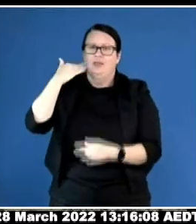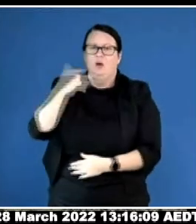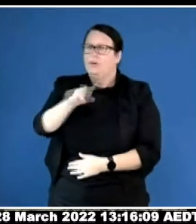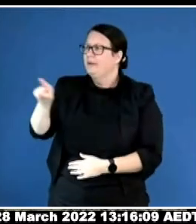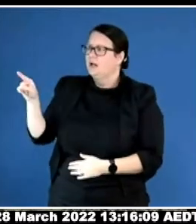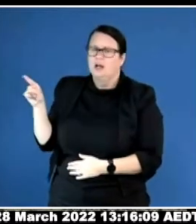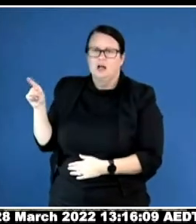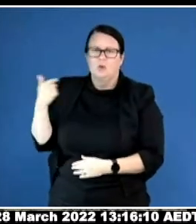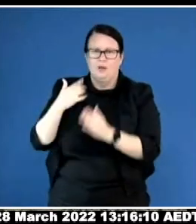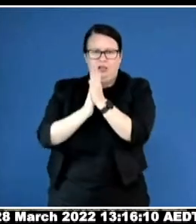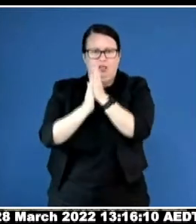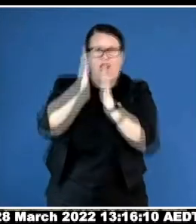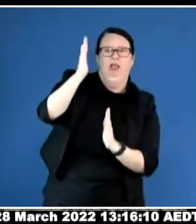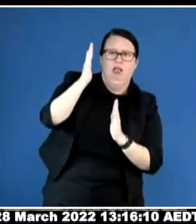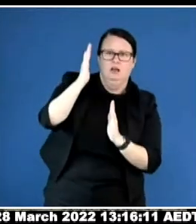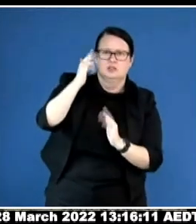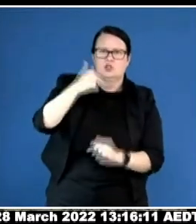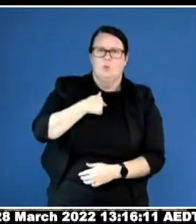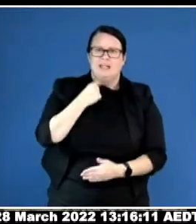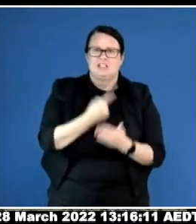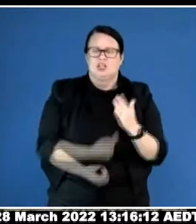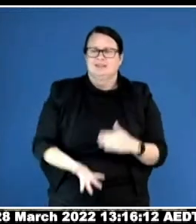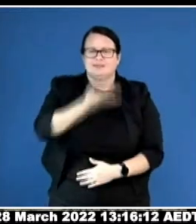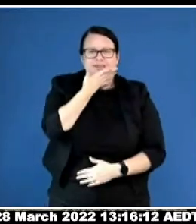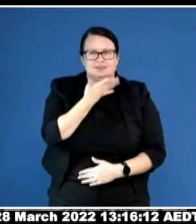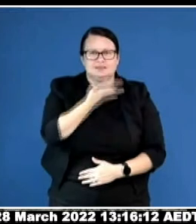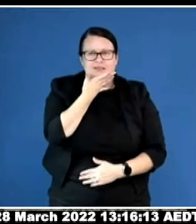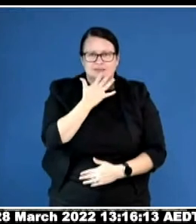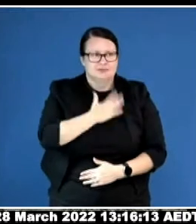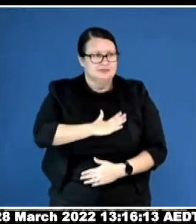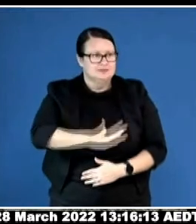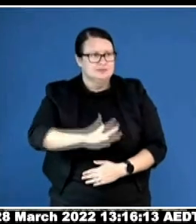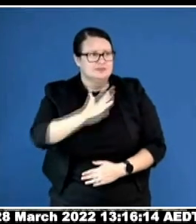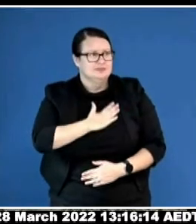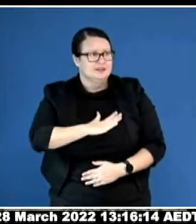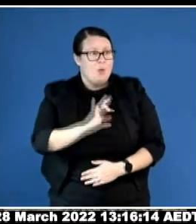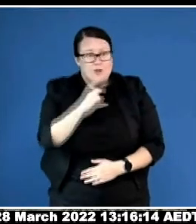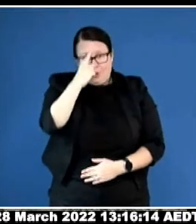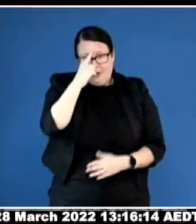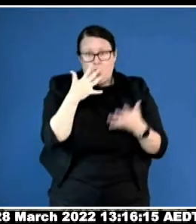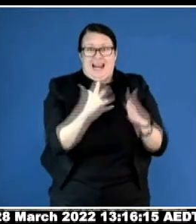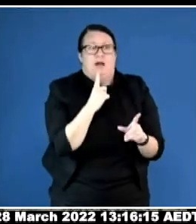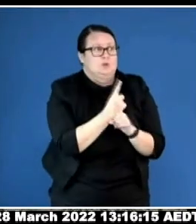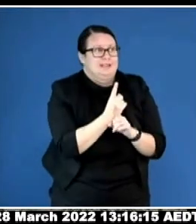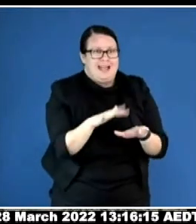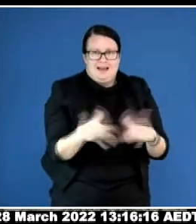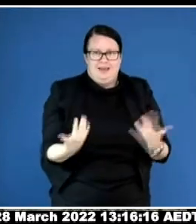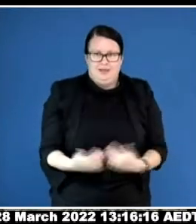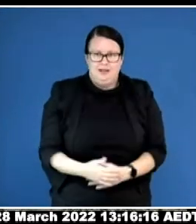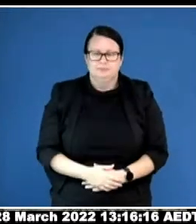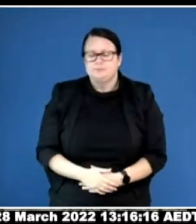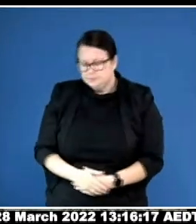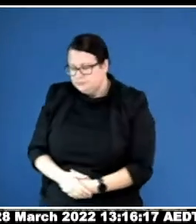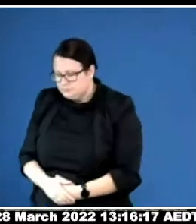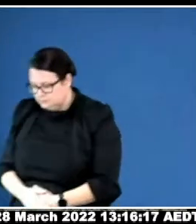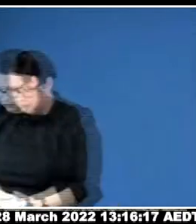we tolerate, we put up with, and we don't think that we're allowed to have a voice. I want to turn to the end